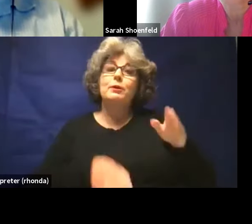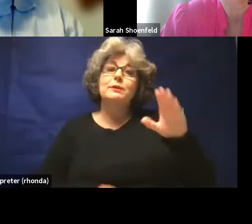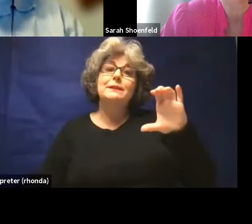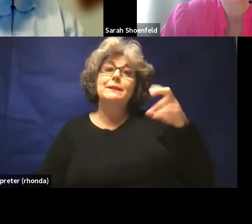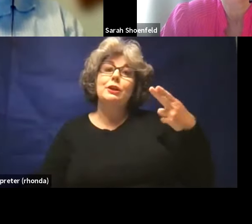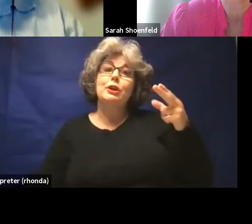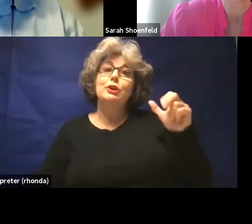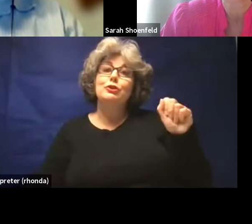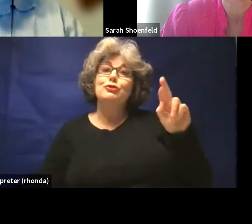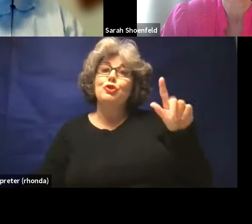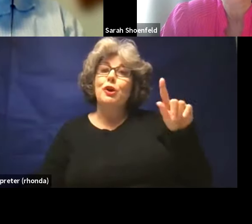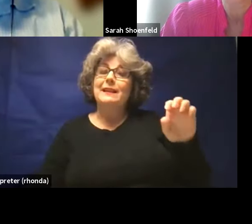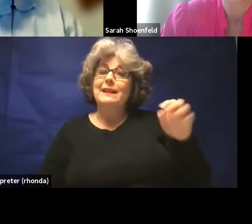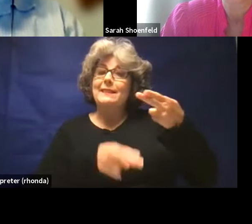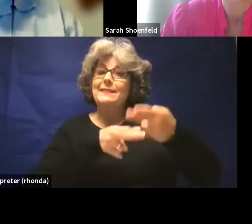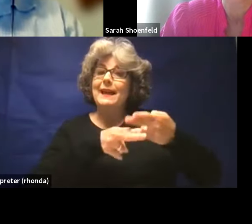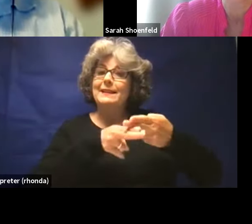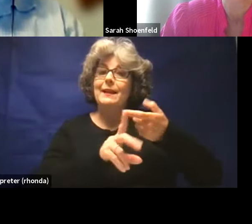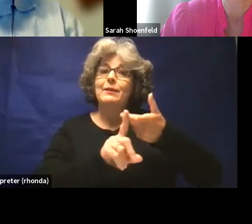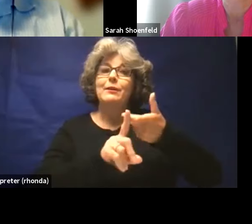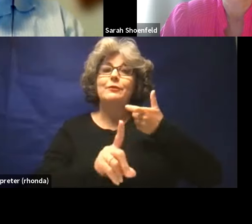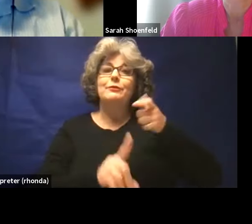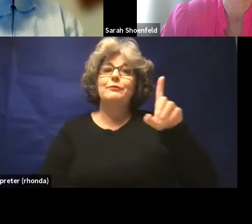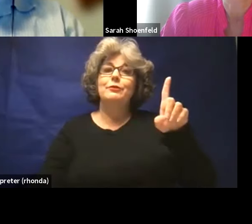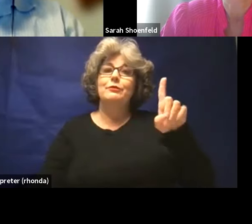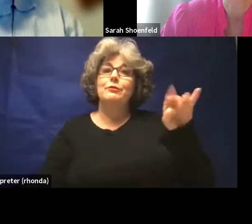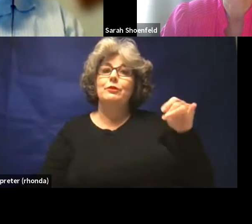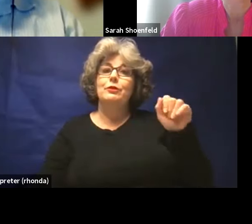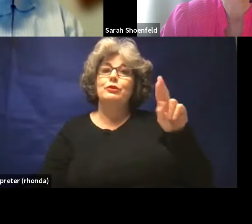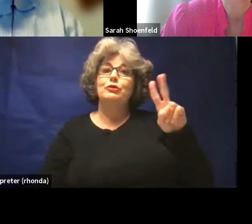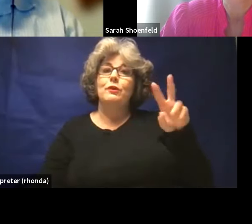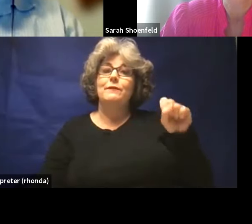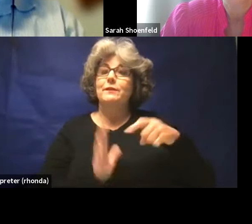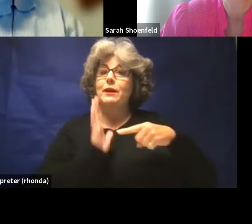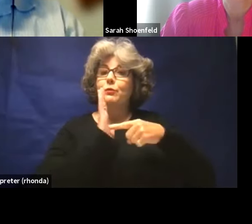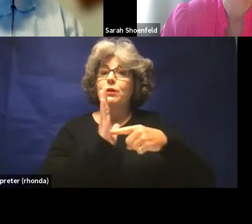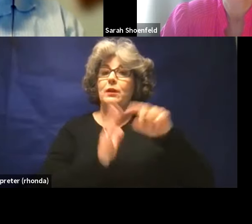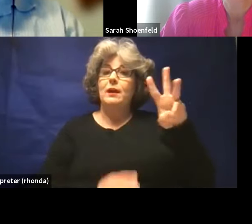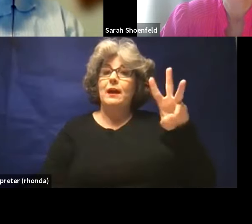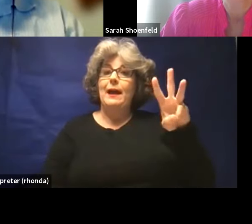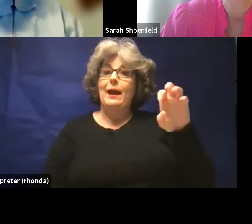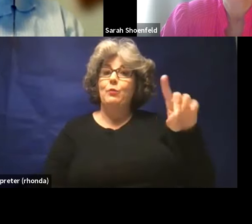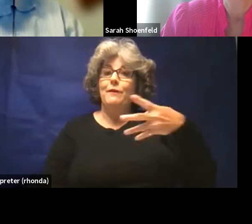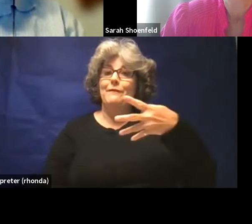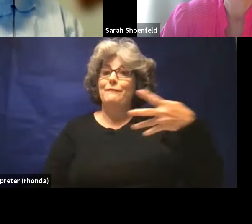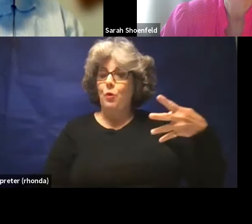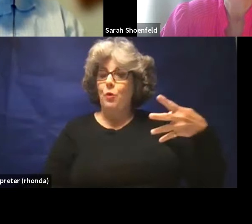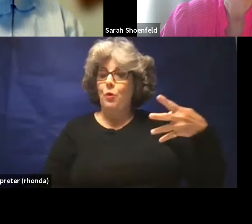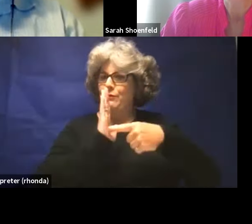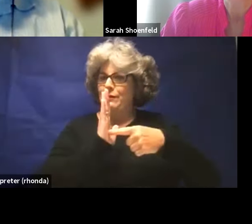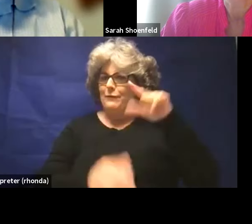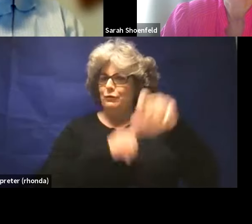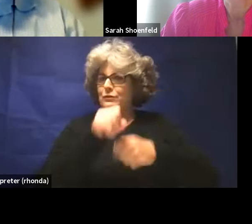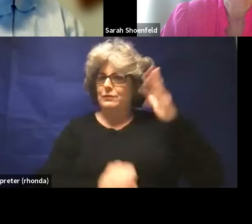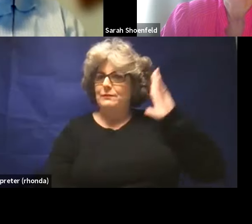be familiar to some of you as Charlene Drew Jarvis, who represented Ward 4 on the DC Council for 20 years back